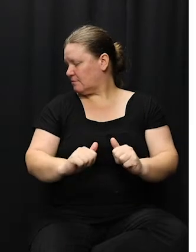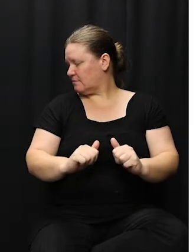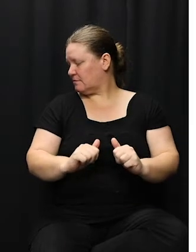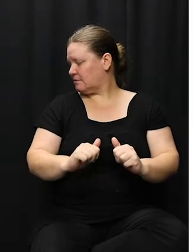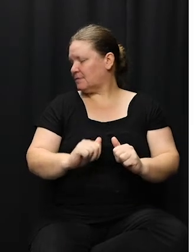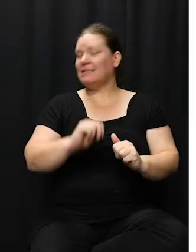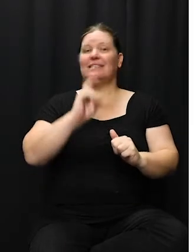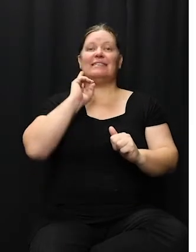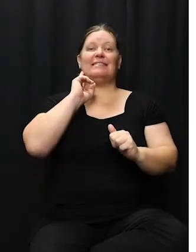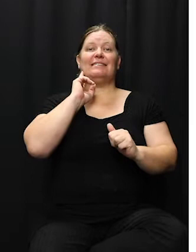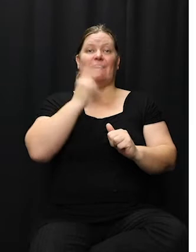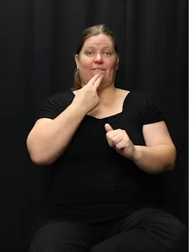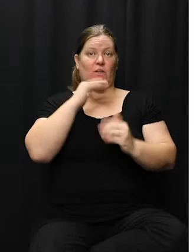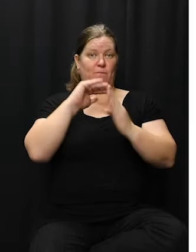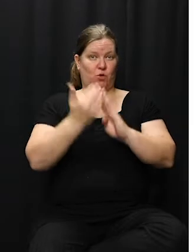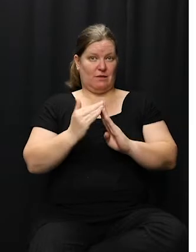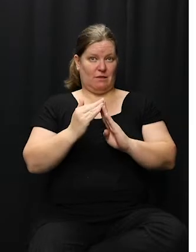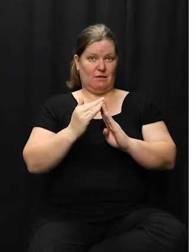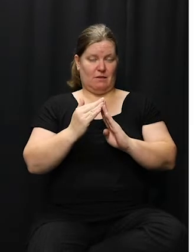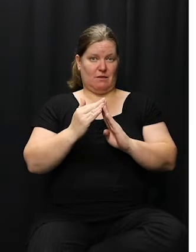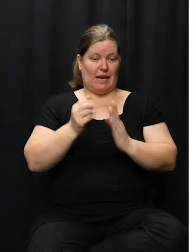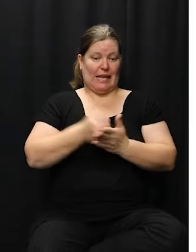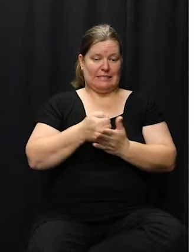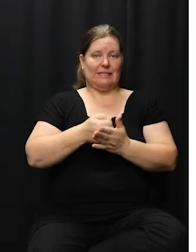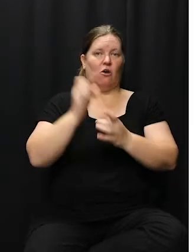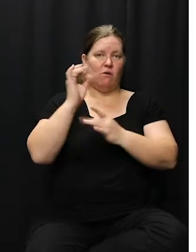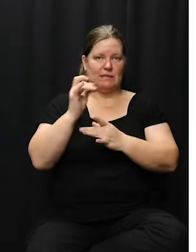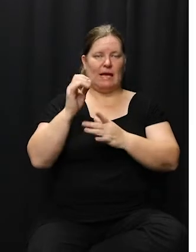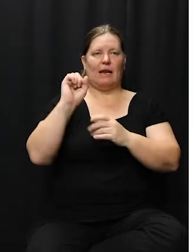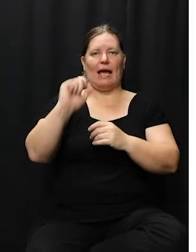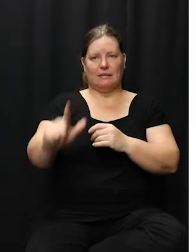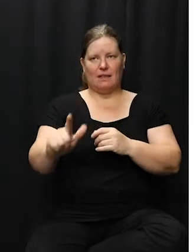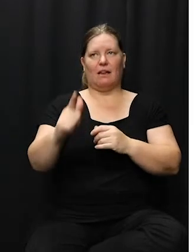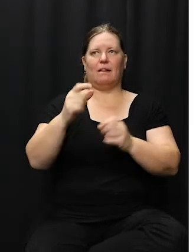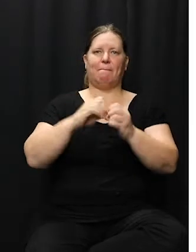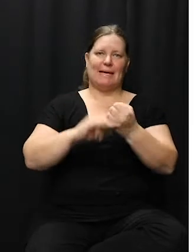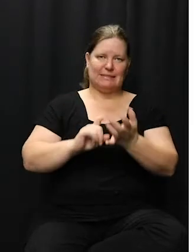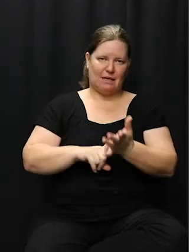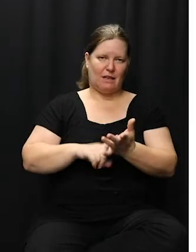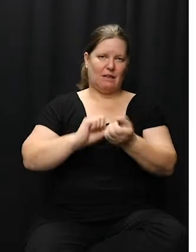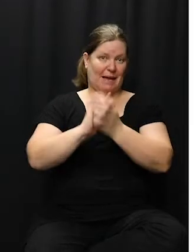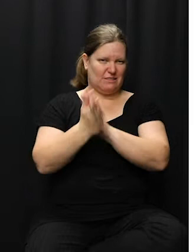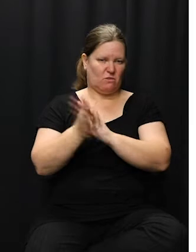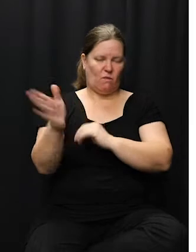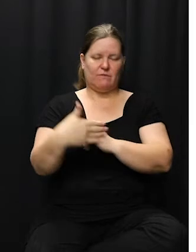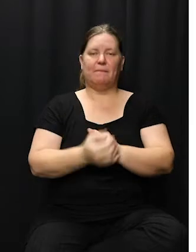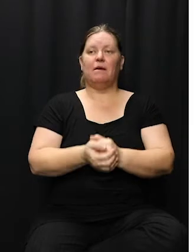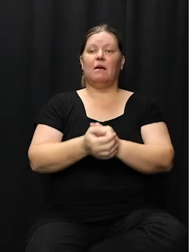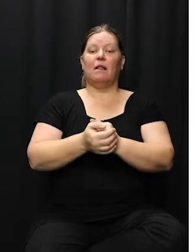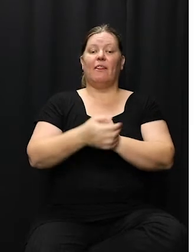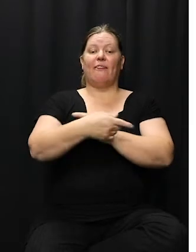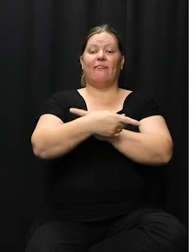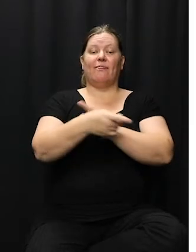The deaf community exists, or deaf communities, like whether they're using ASL or BSL, New Zealand Sign Language, deaf communities exist in a